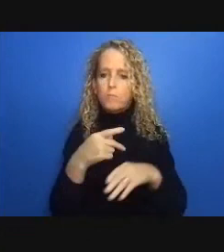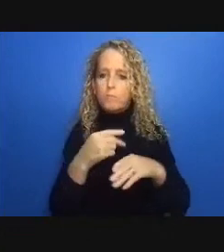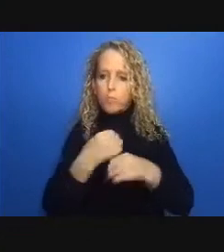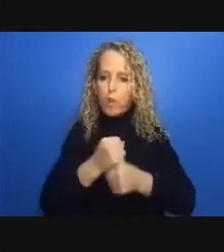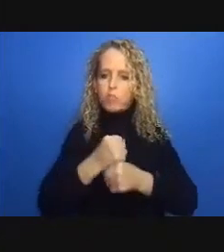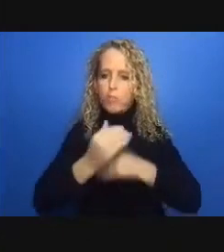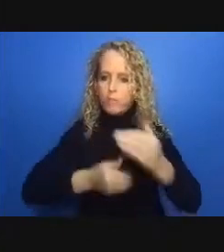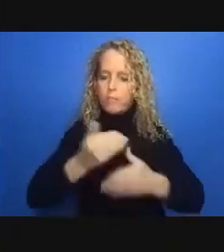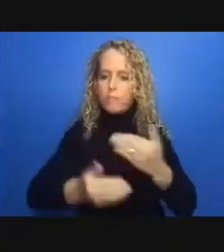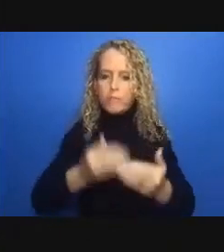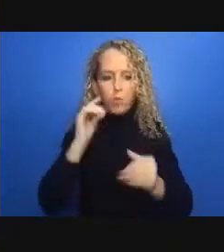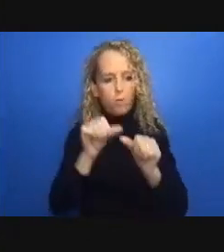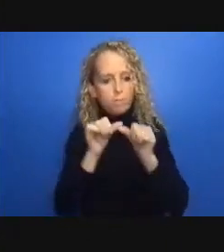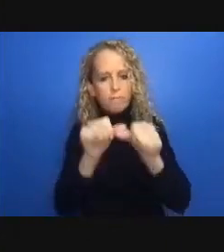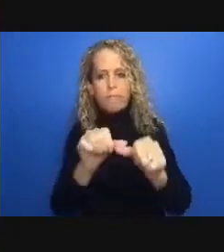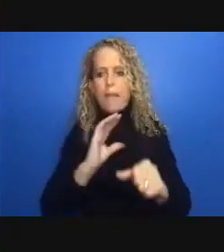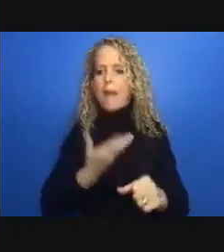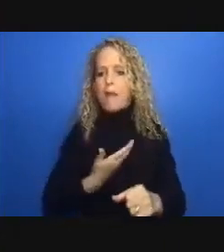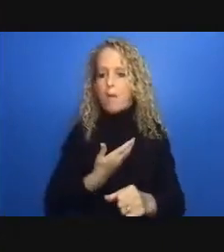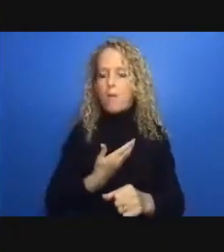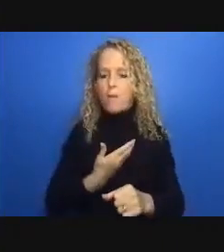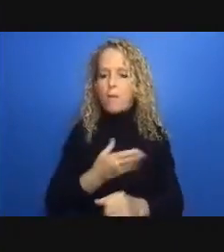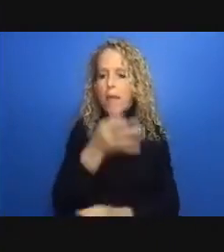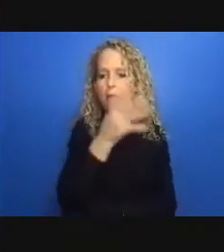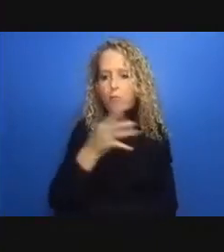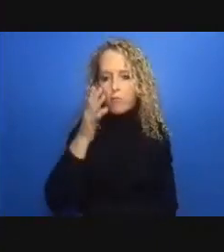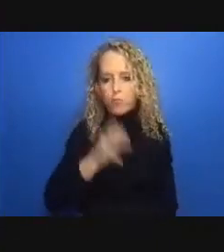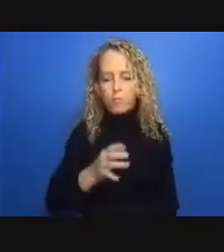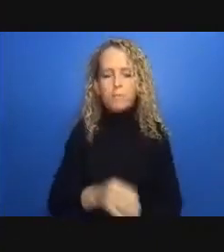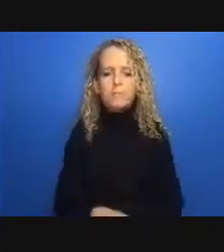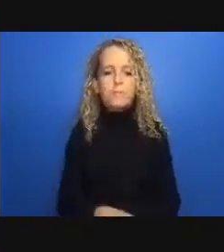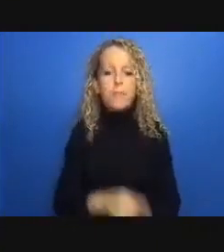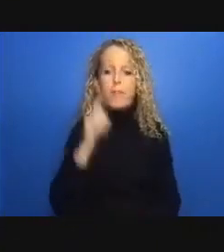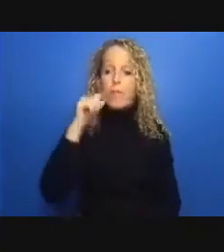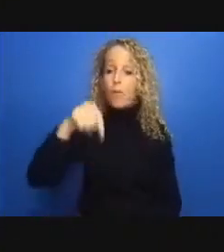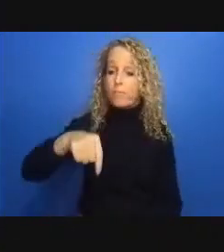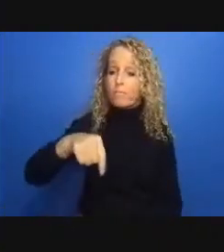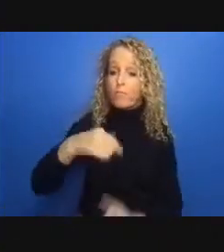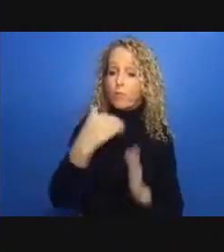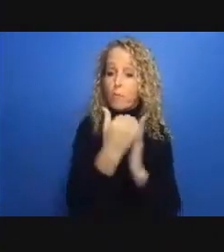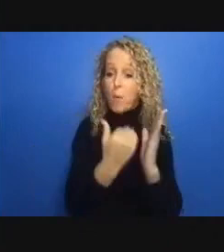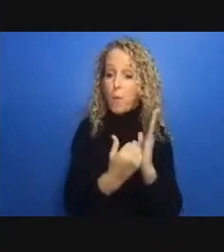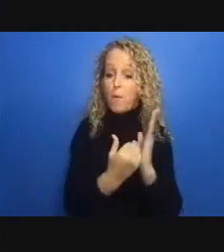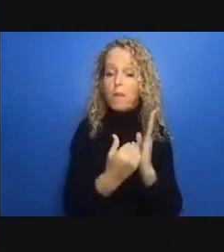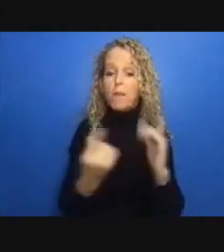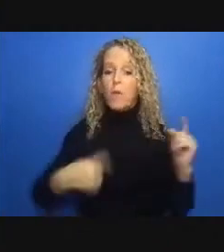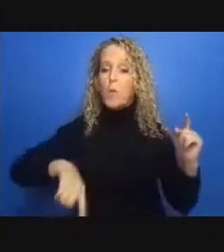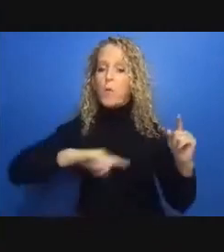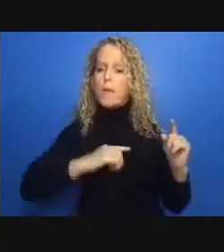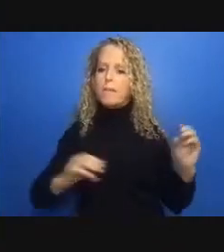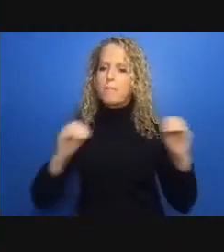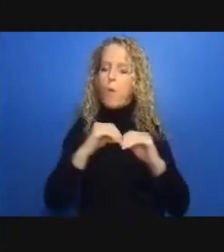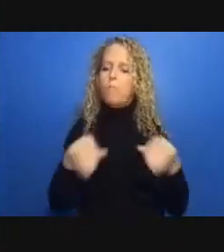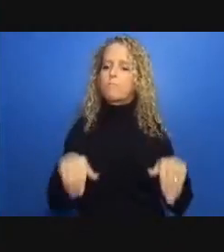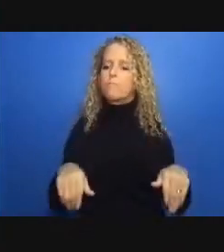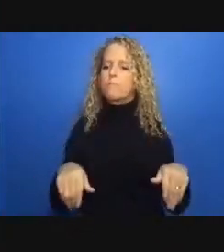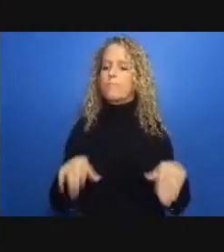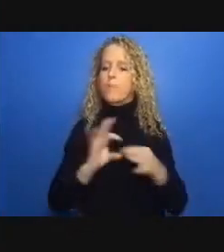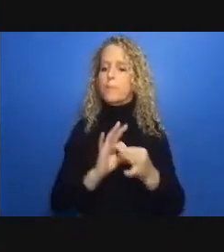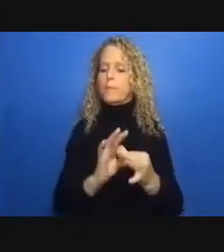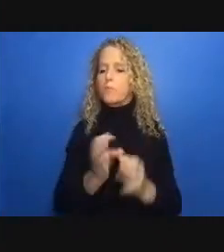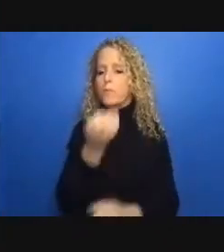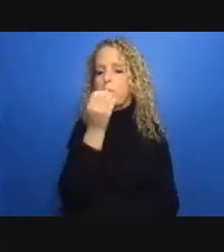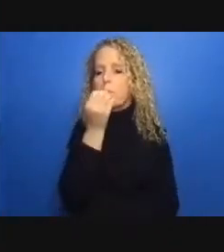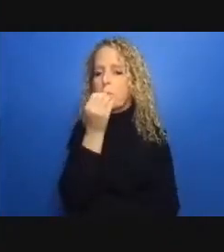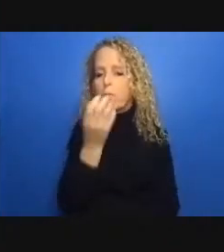sustainable agriculture. We found in our discussions for this report that we had become too complacent about food, and more